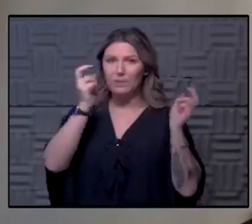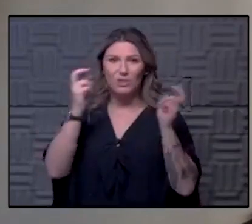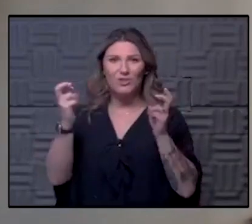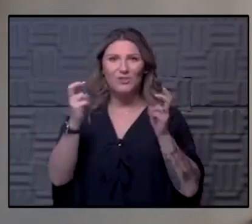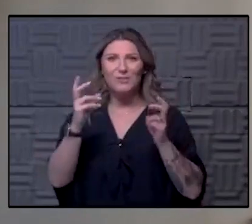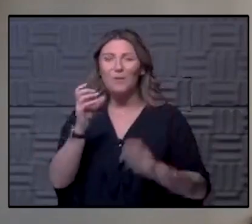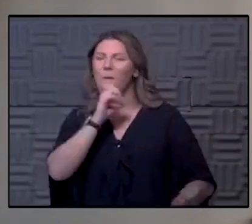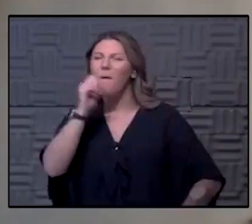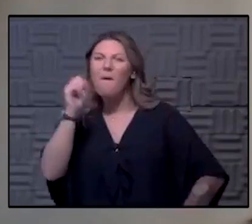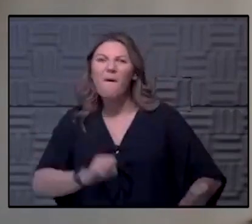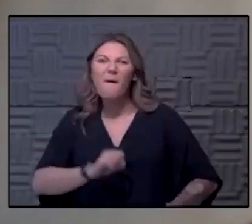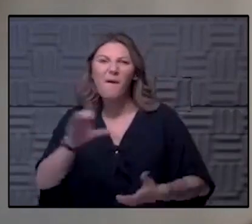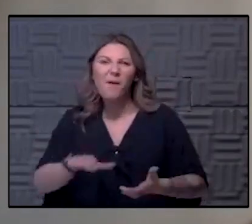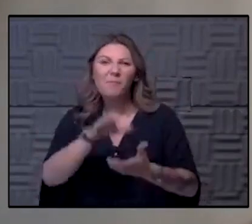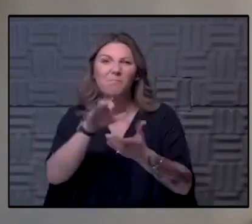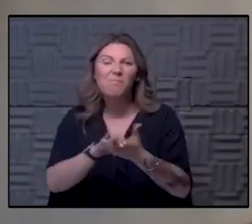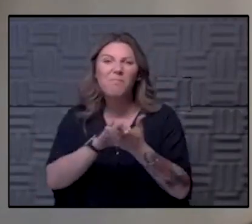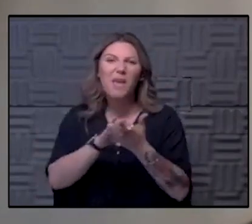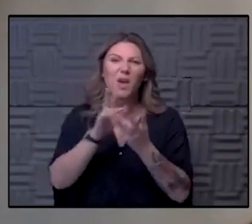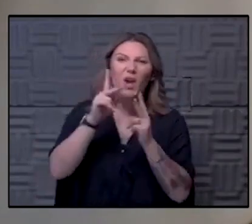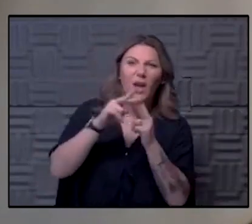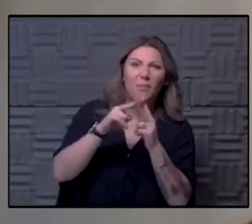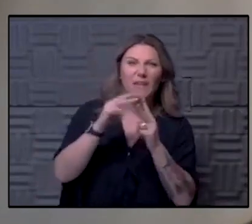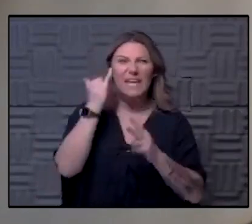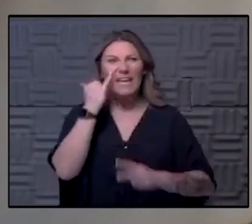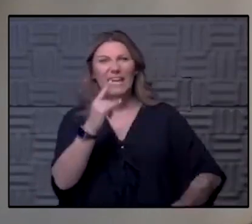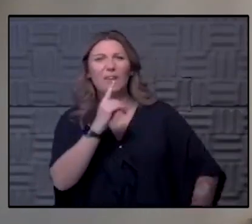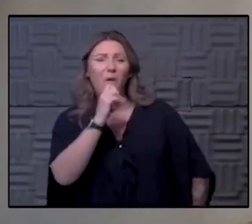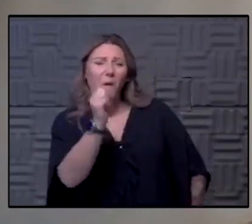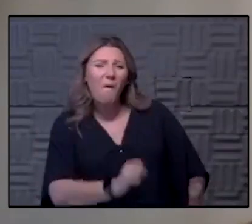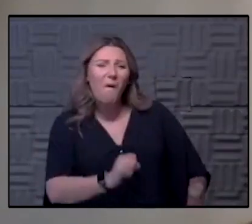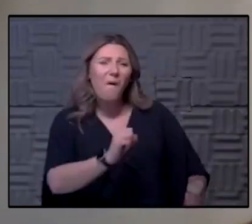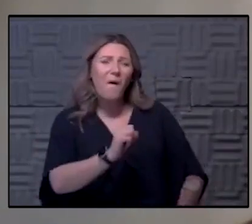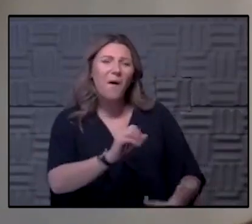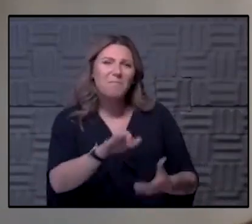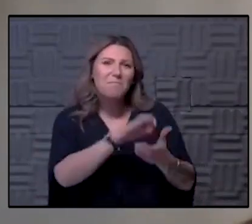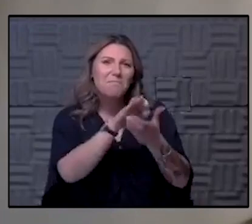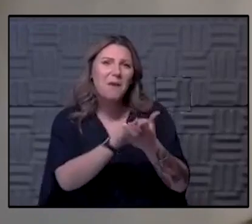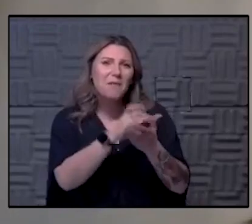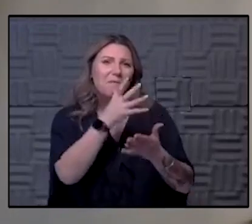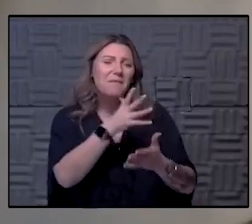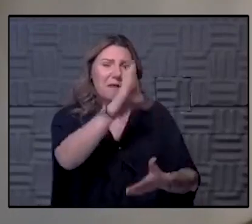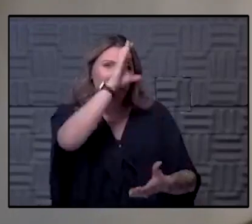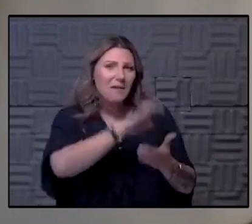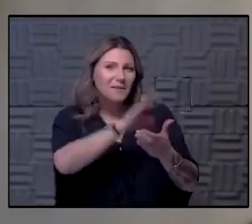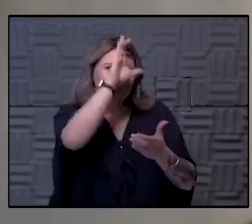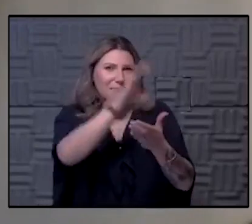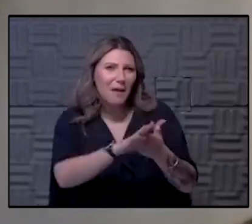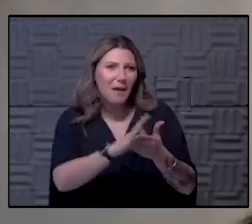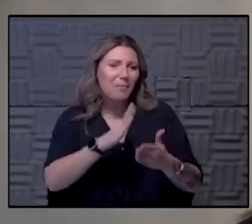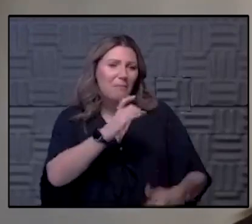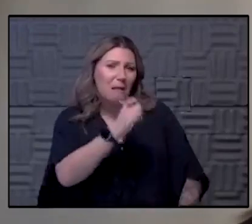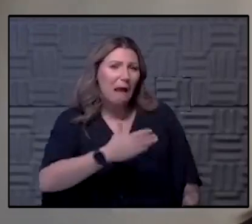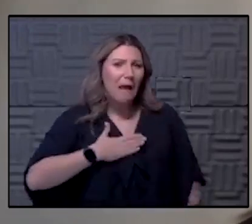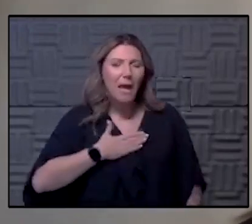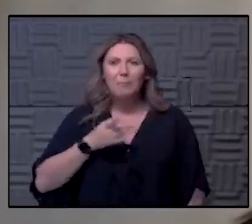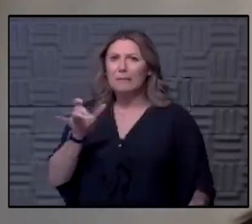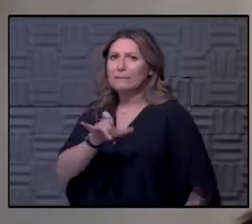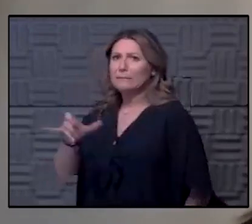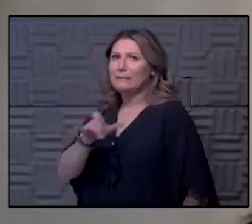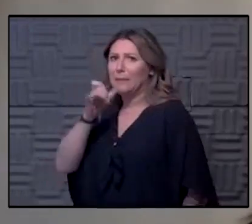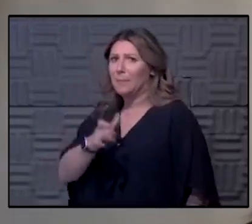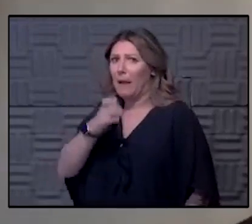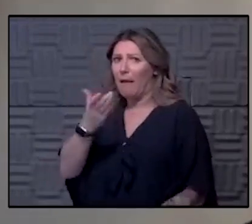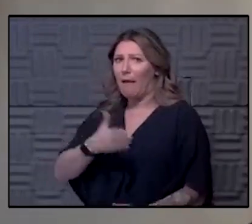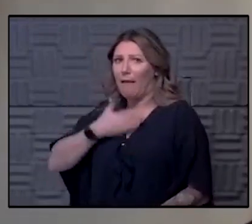couple, and it's, if one's unhappy, the other's going to be unhappy. And if one's happy, the other's happy. And so it's sort of this yin and yang. And, if